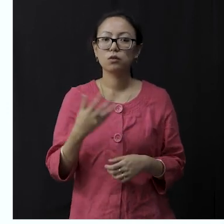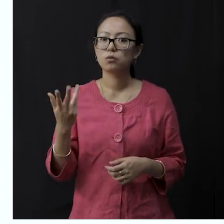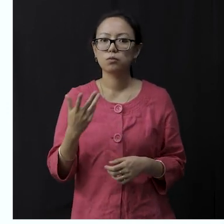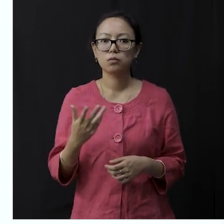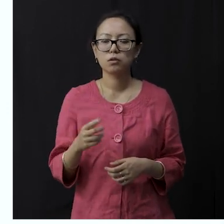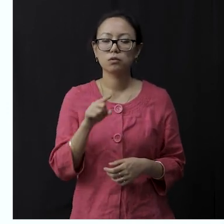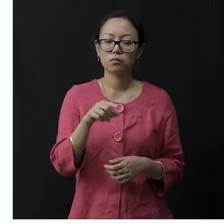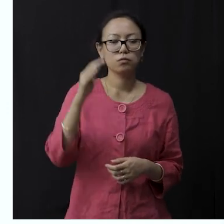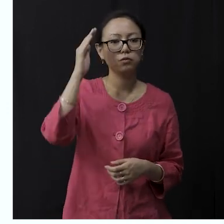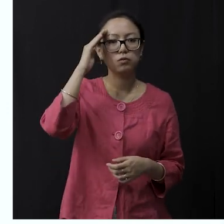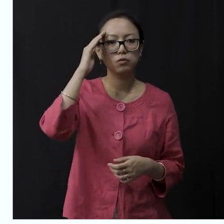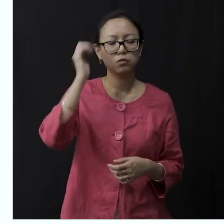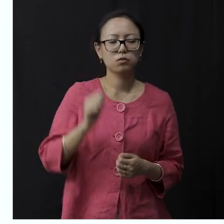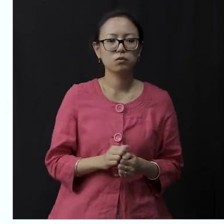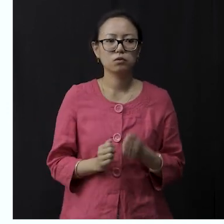word, they are